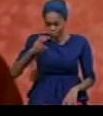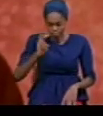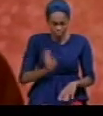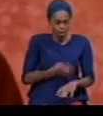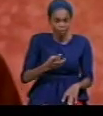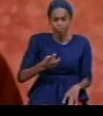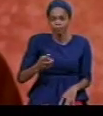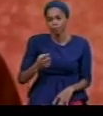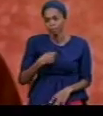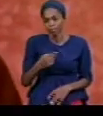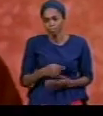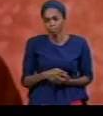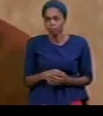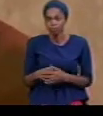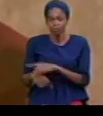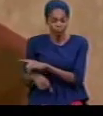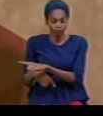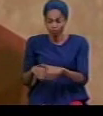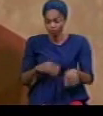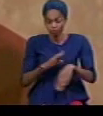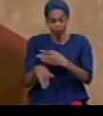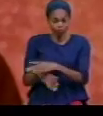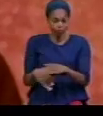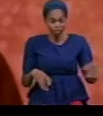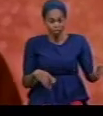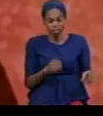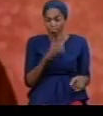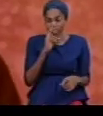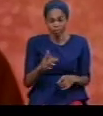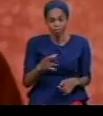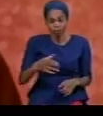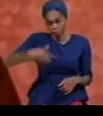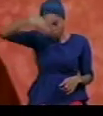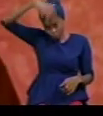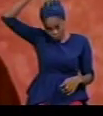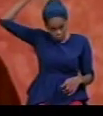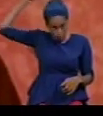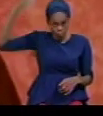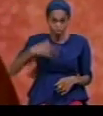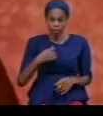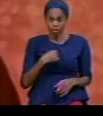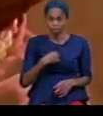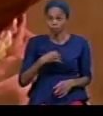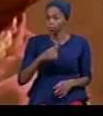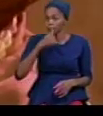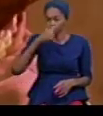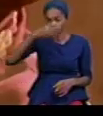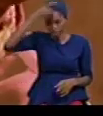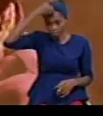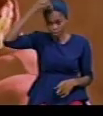You people are the lions. I am Daniel, and I cannot be harmed.